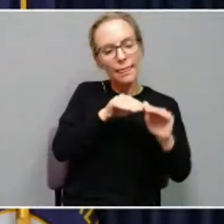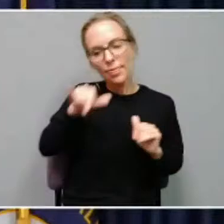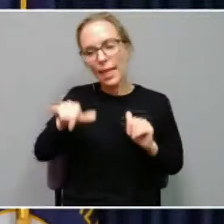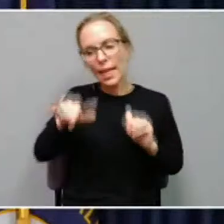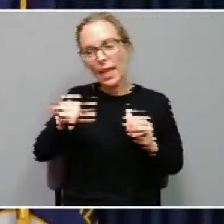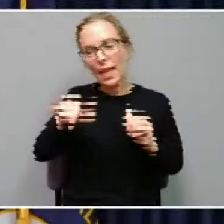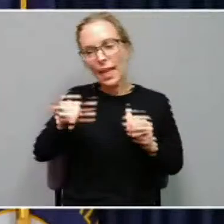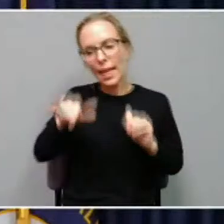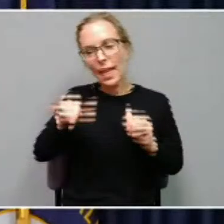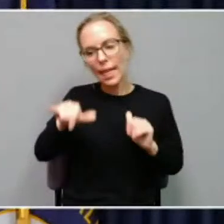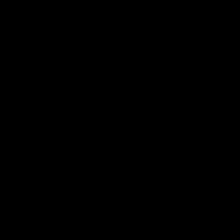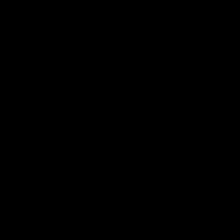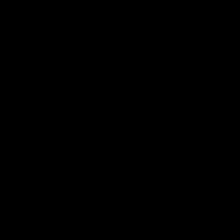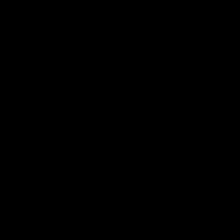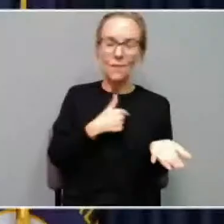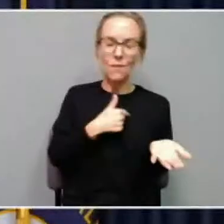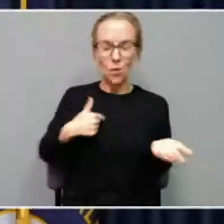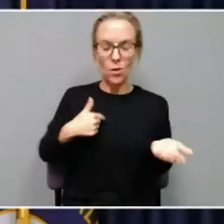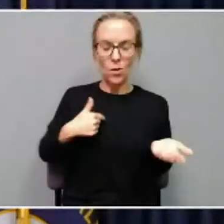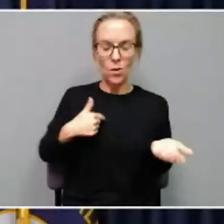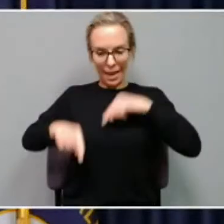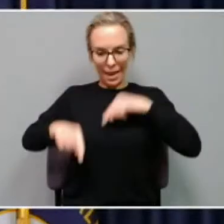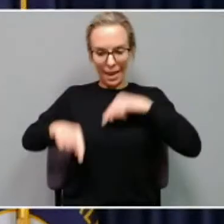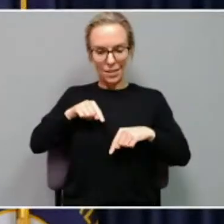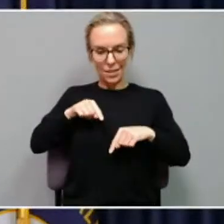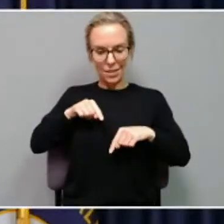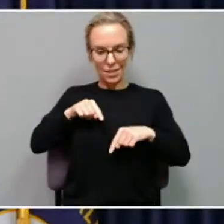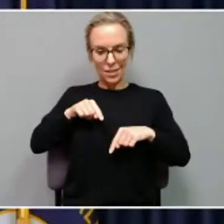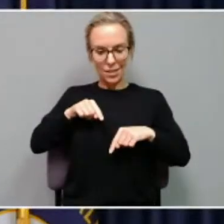Well, if we go back and look at the change in the